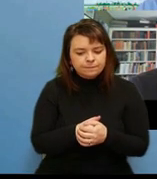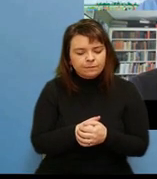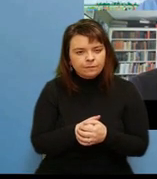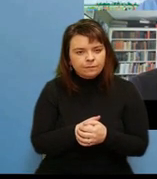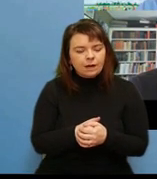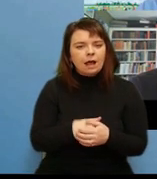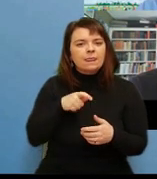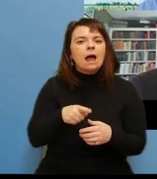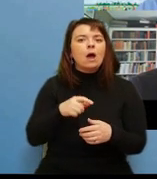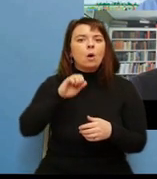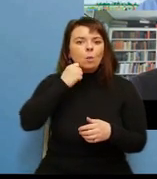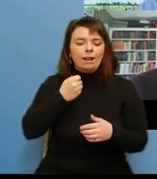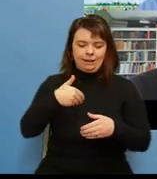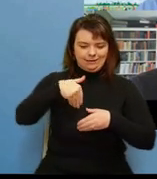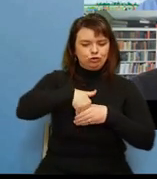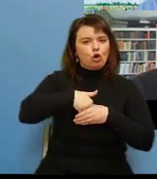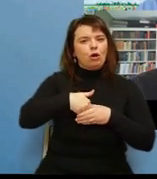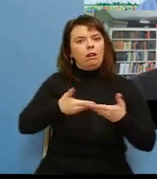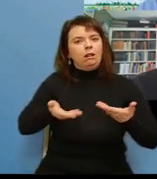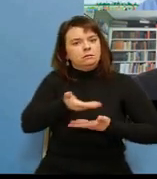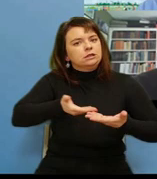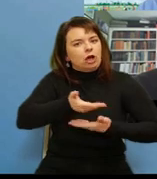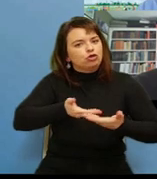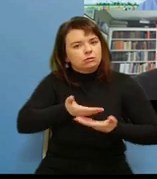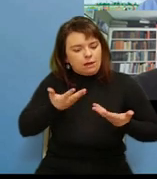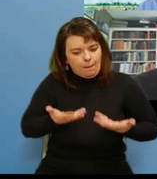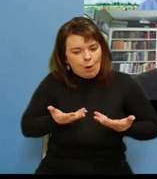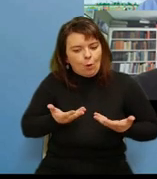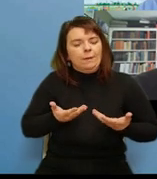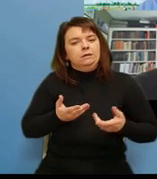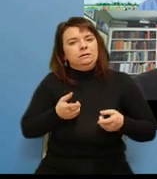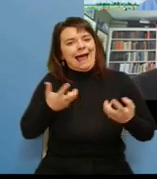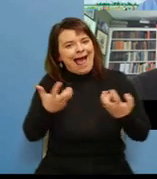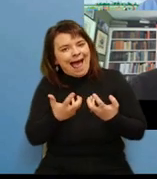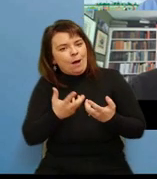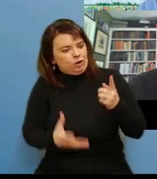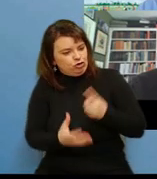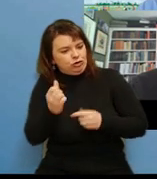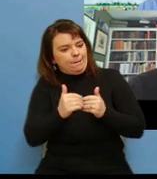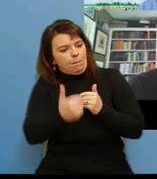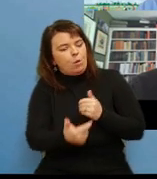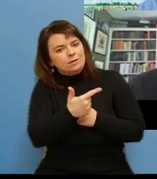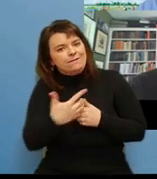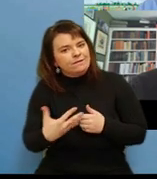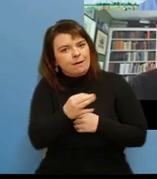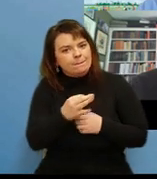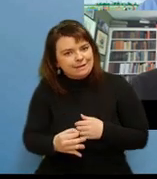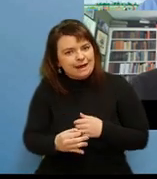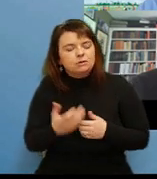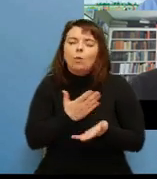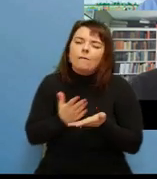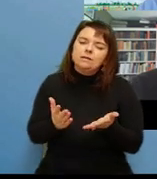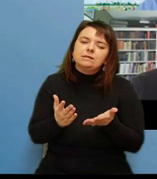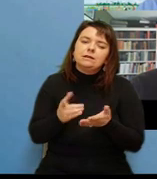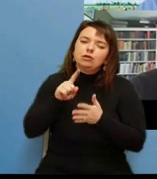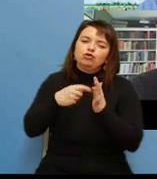And it's still going through those internal discussions. And we've got plans around that 25%, which obviously,